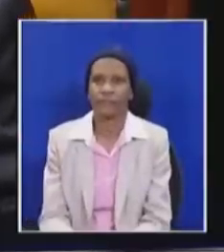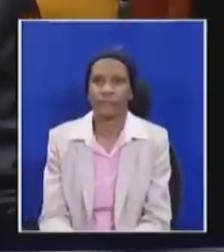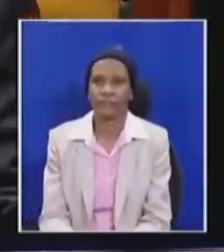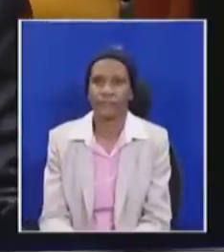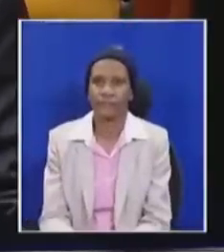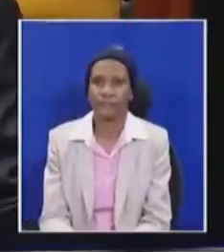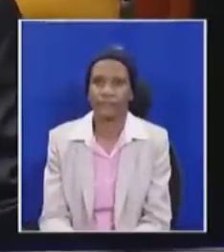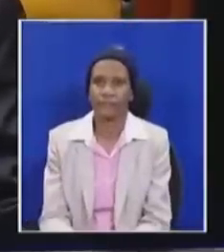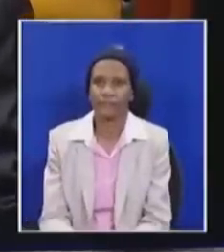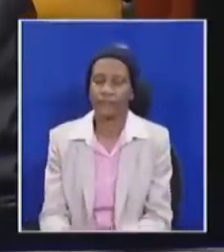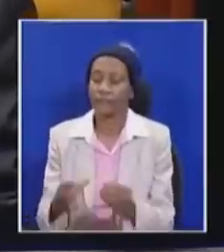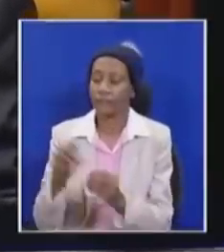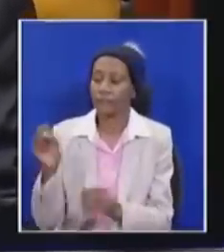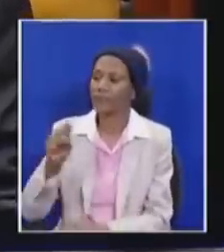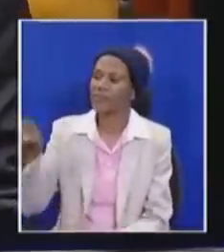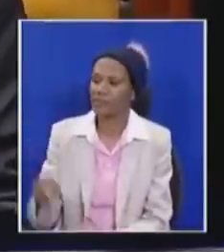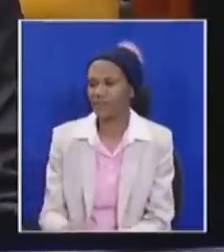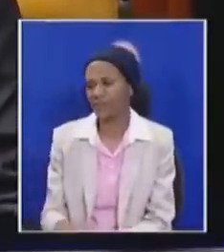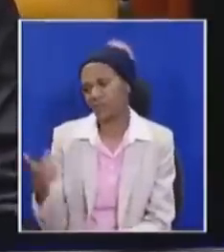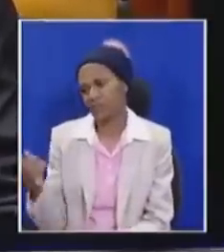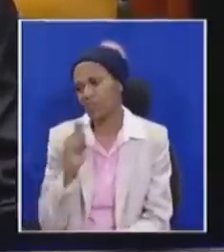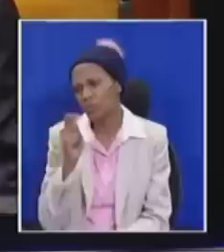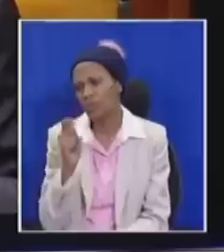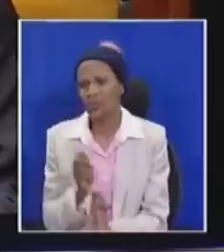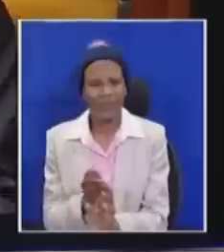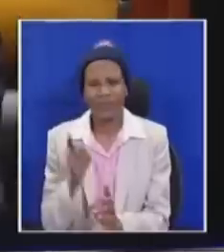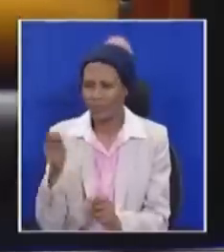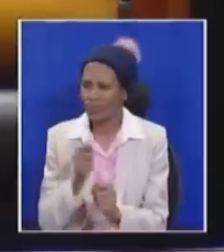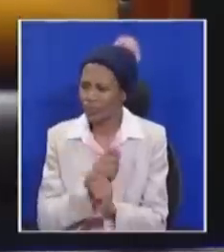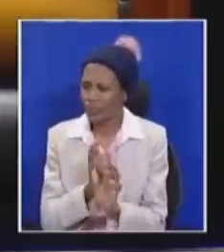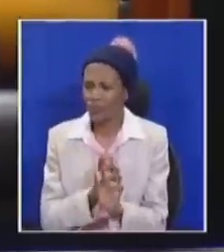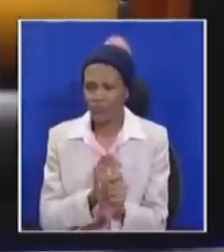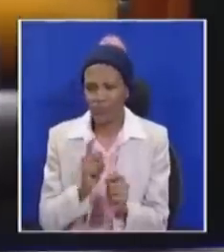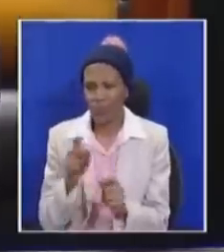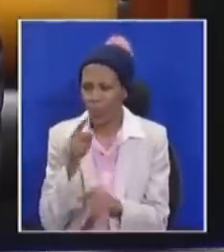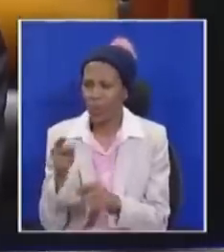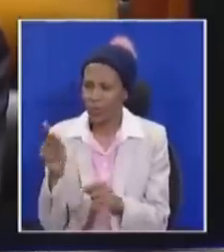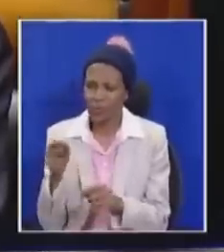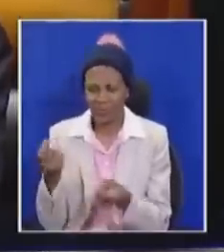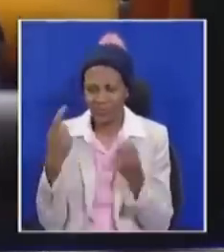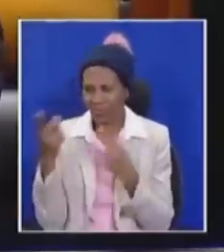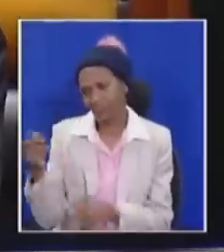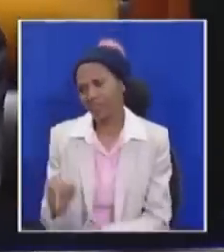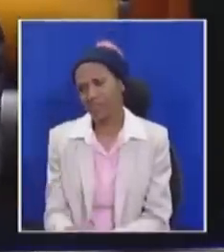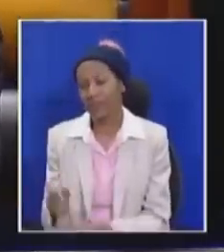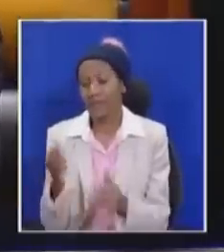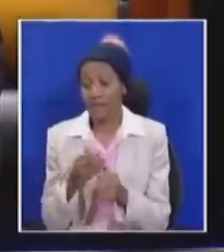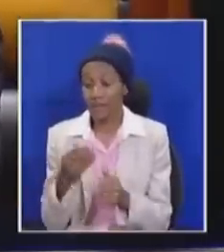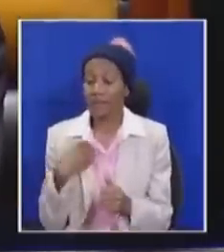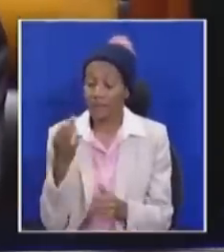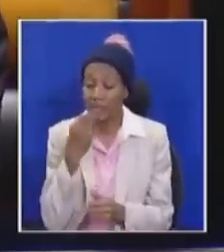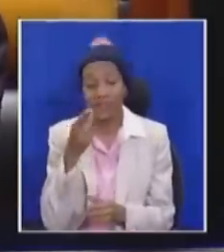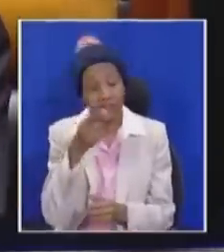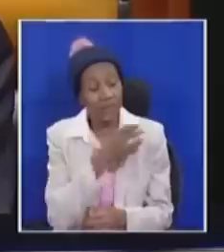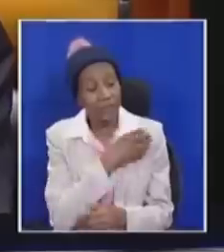your seat. Honorable Stasian, you are misrepresenting the truth. In the first place, In the first place, I asked the minister whether she said